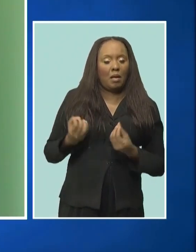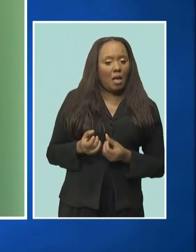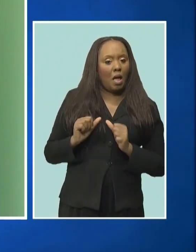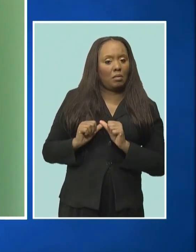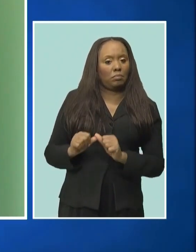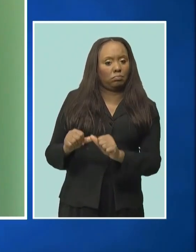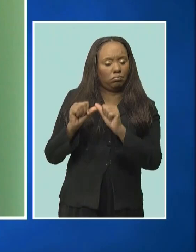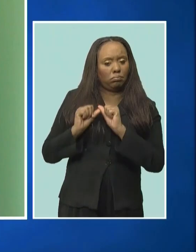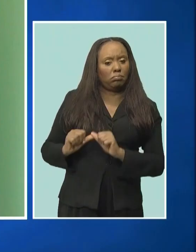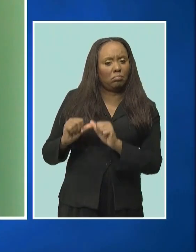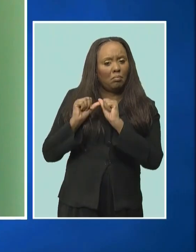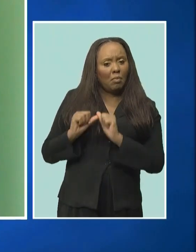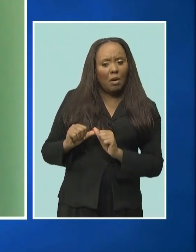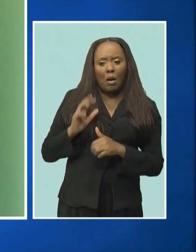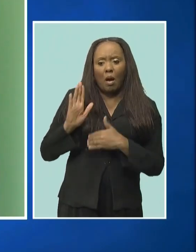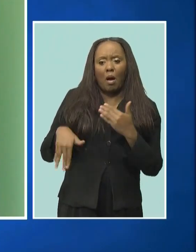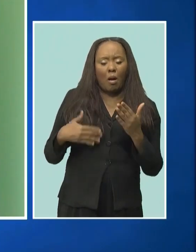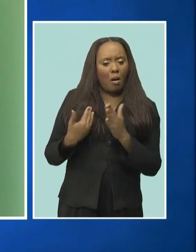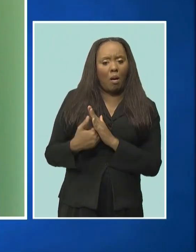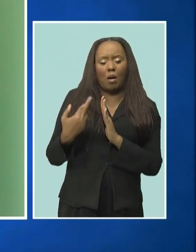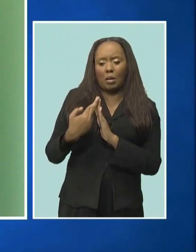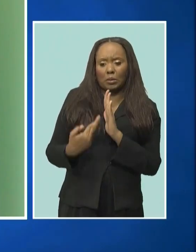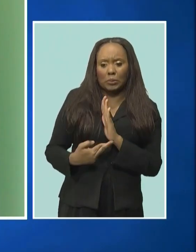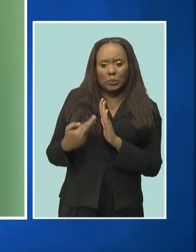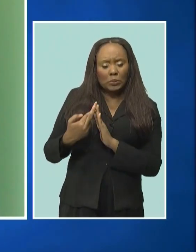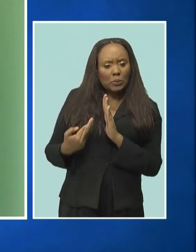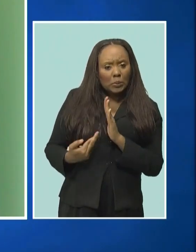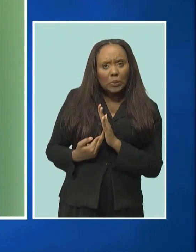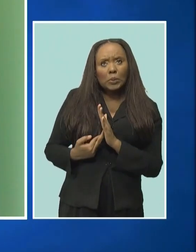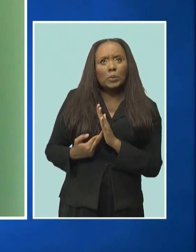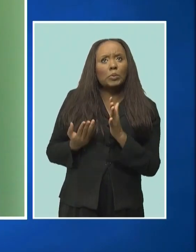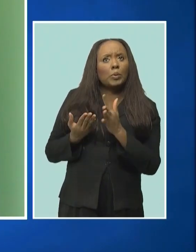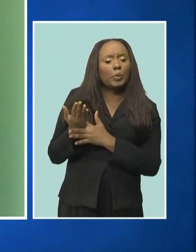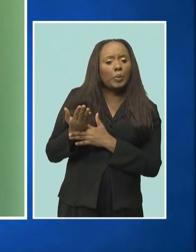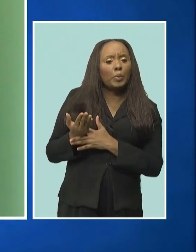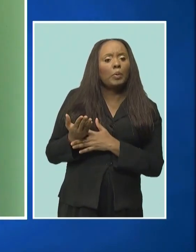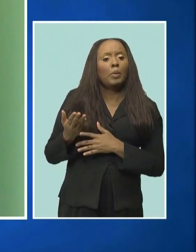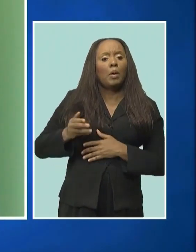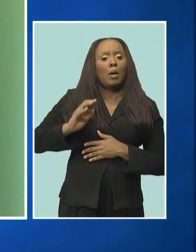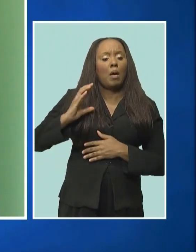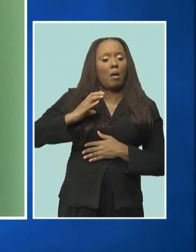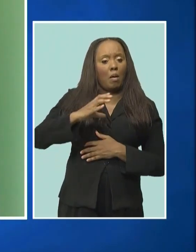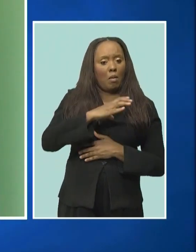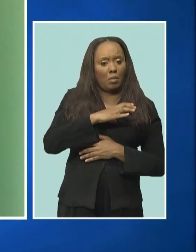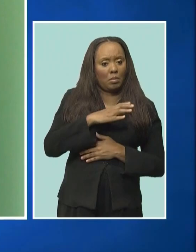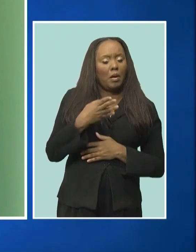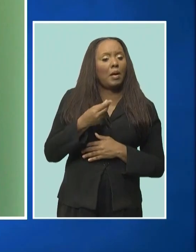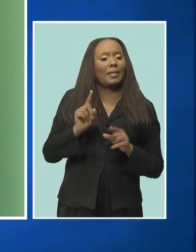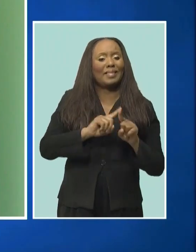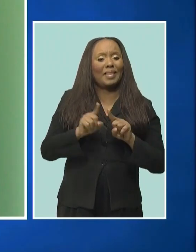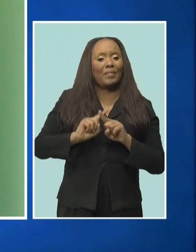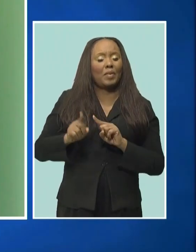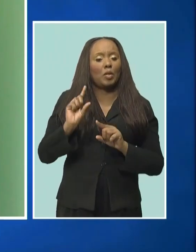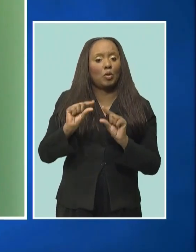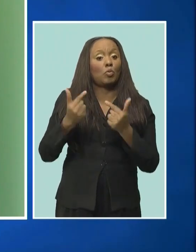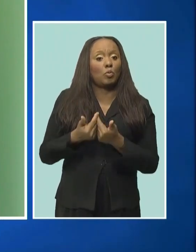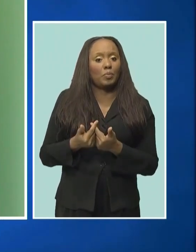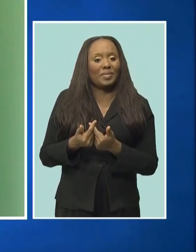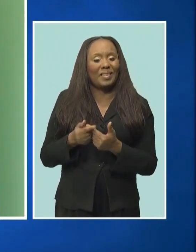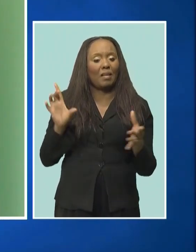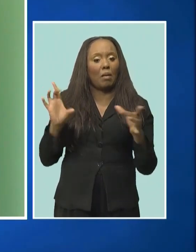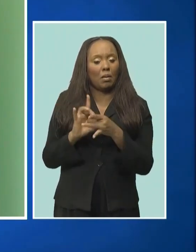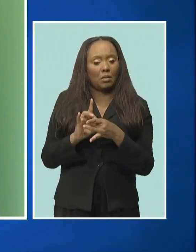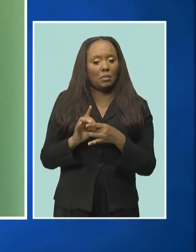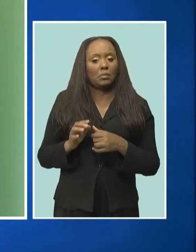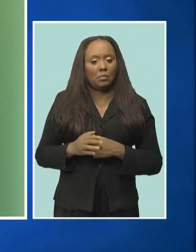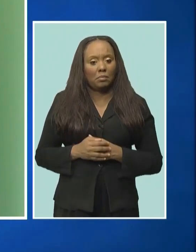maintained the conditions under which it was granted initial recognition by the Council for Awarding Bodies. And to this end, learners and other stakeholders